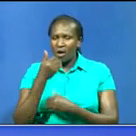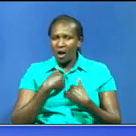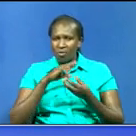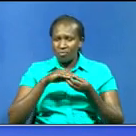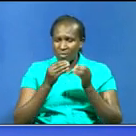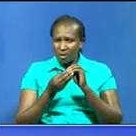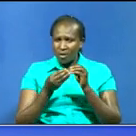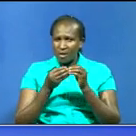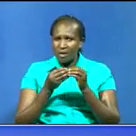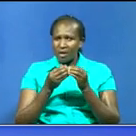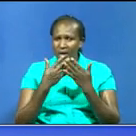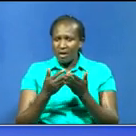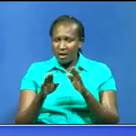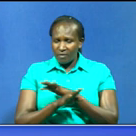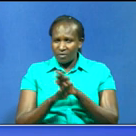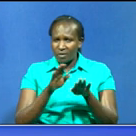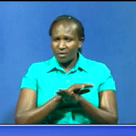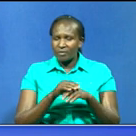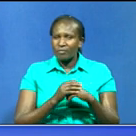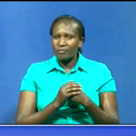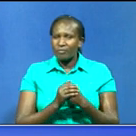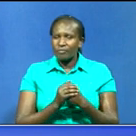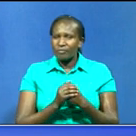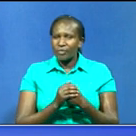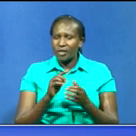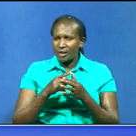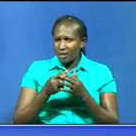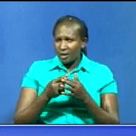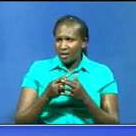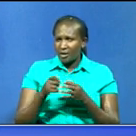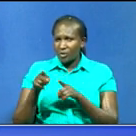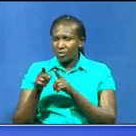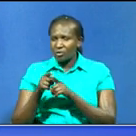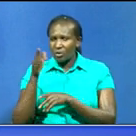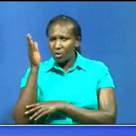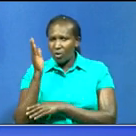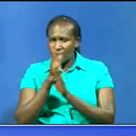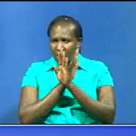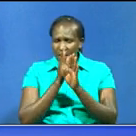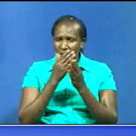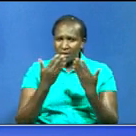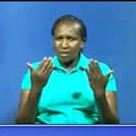time. Everything. And then he has hidden something in our hearts